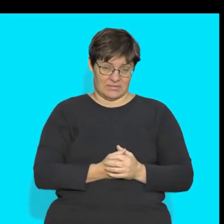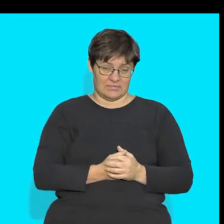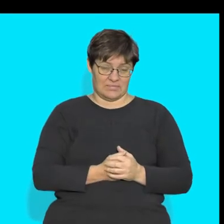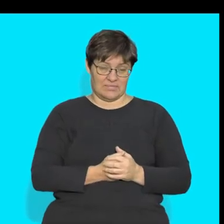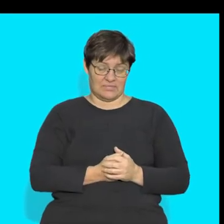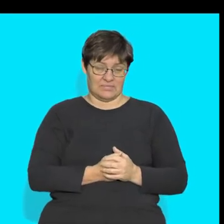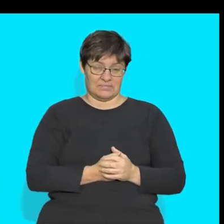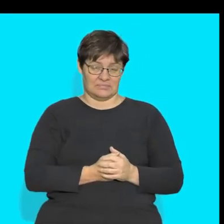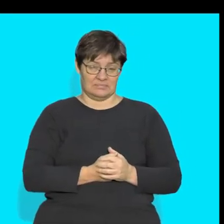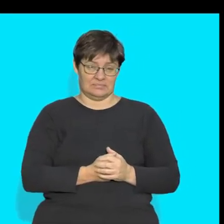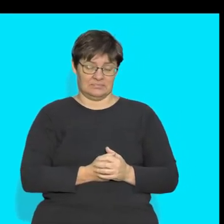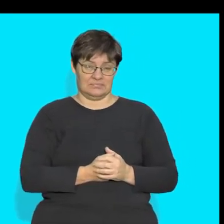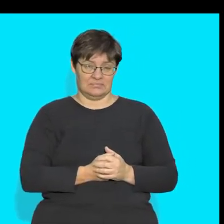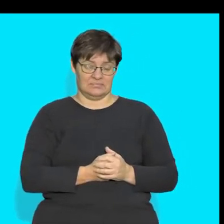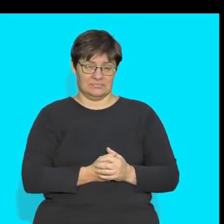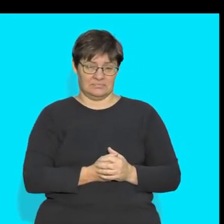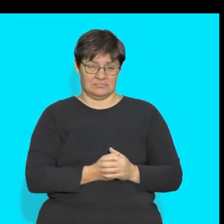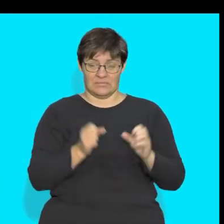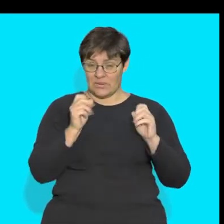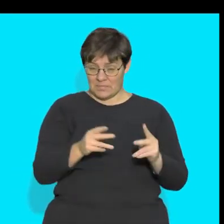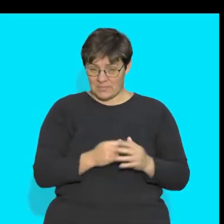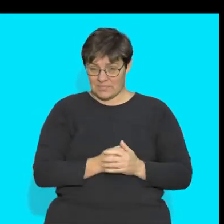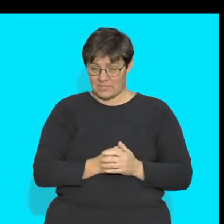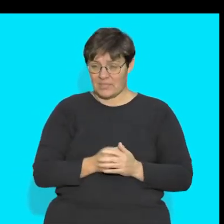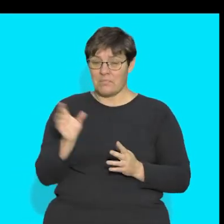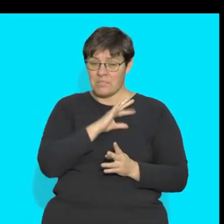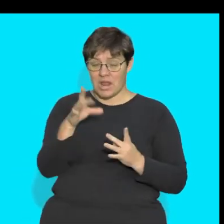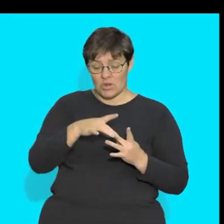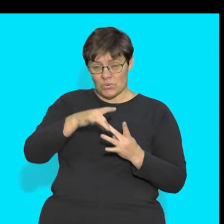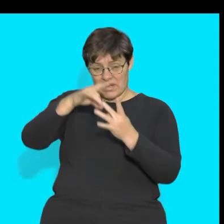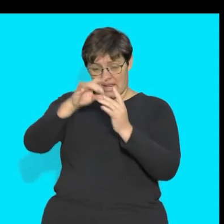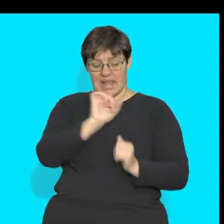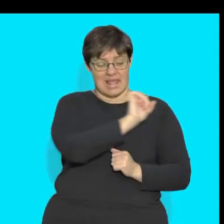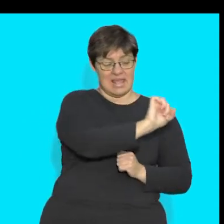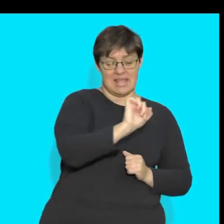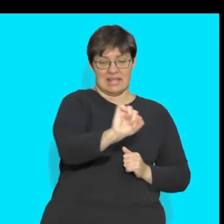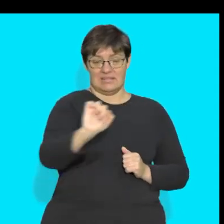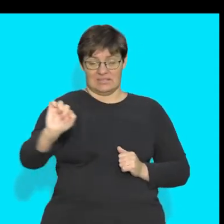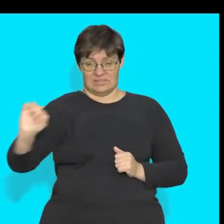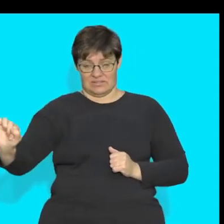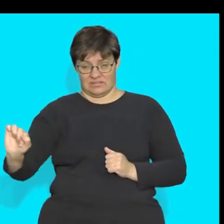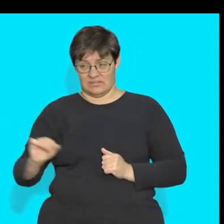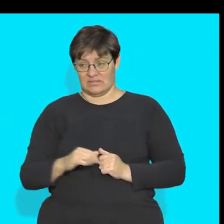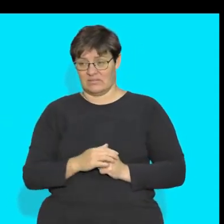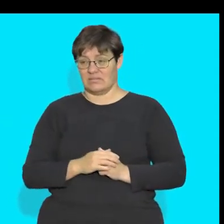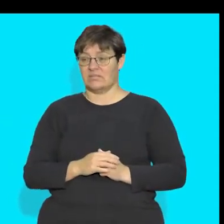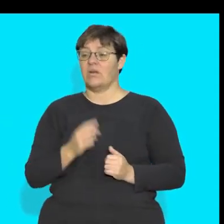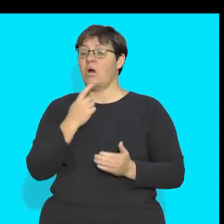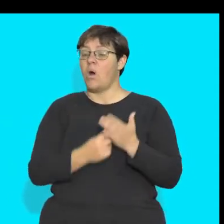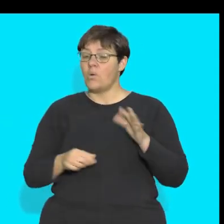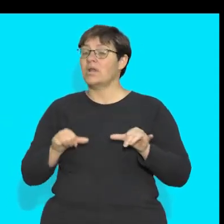of each other. Okay, and they are unique to each element, and we only